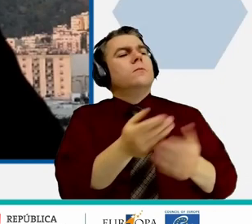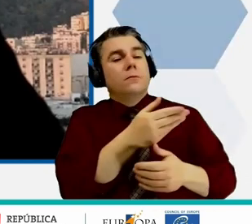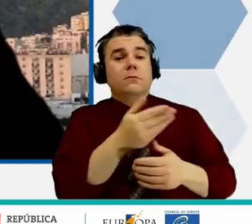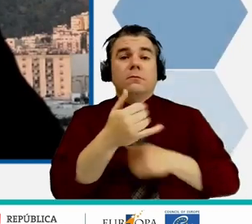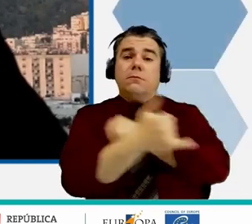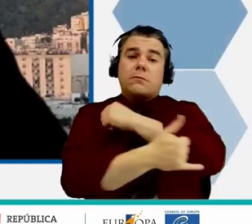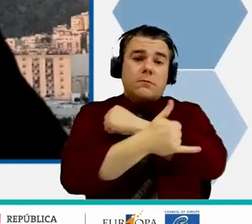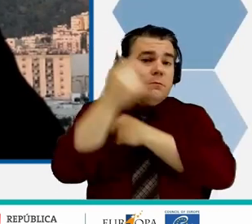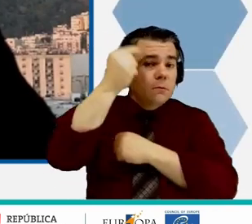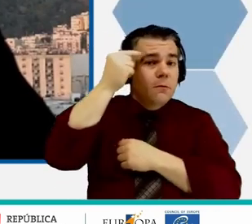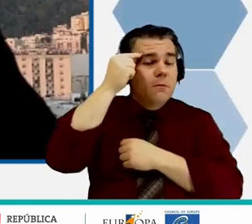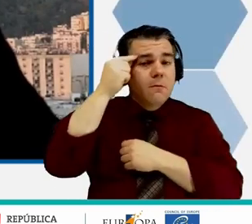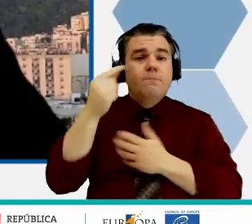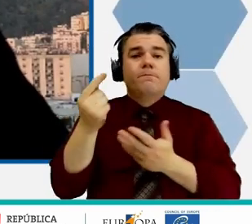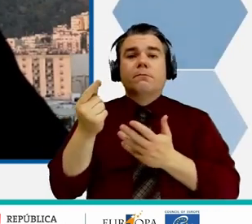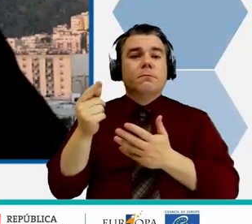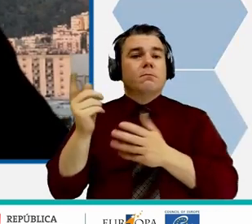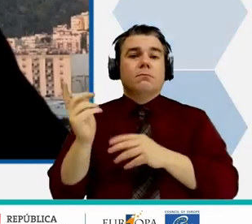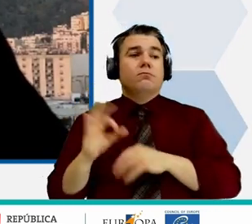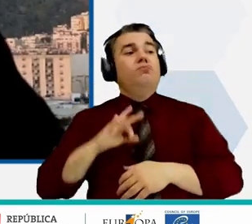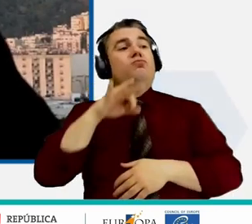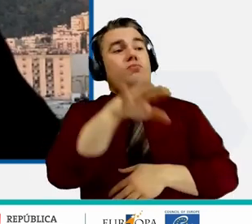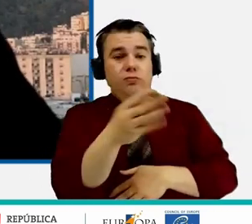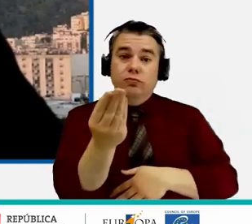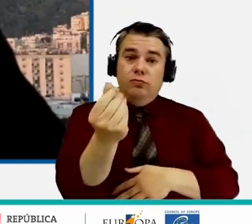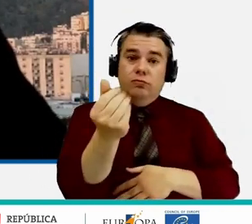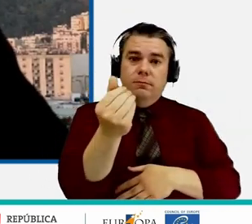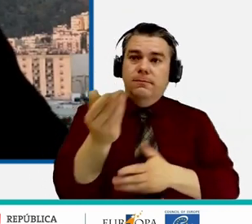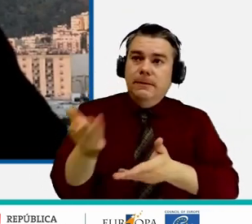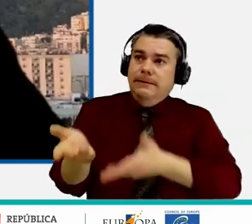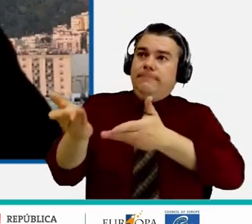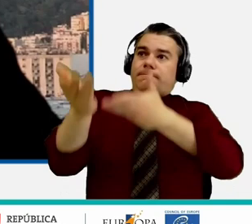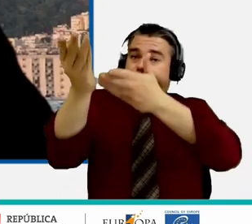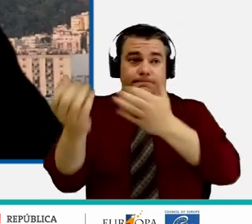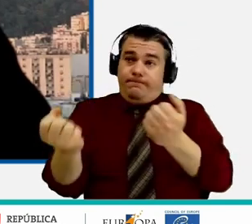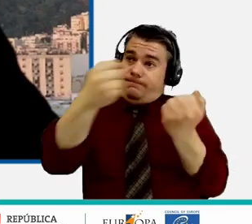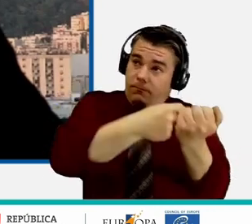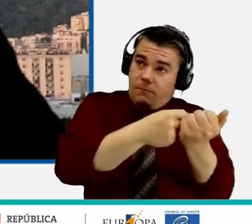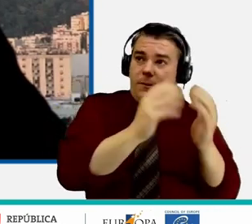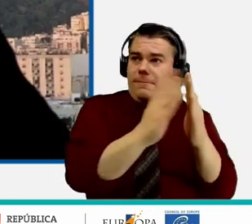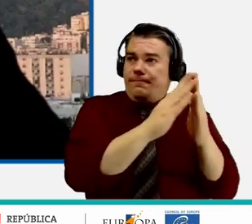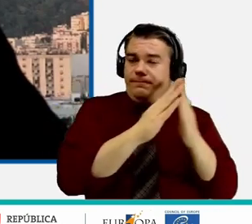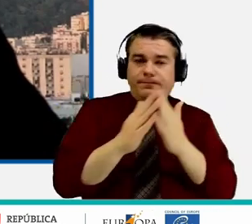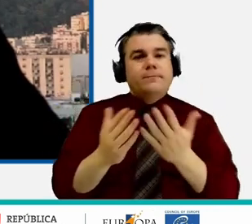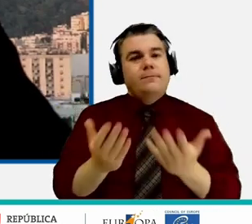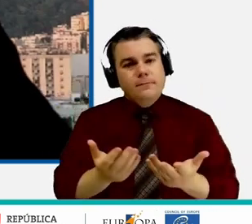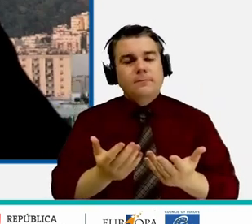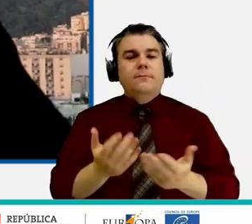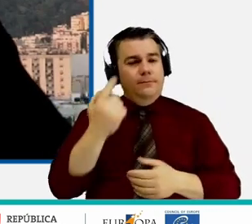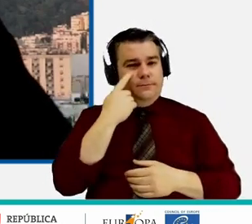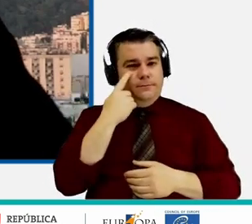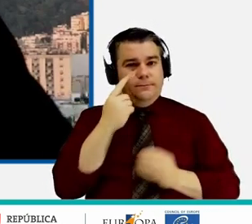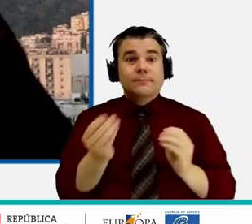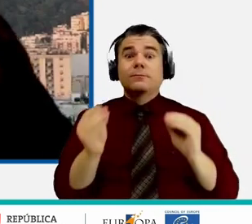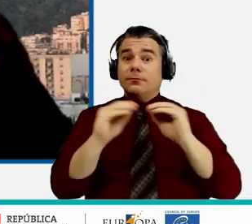institutional investors, donors. We need them to elevate their commitments and amplify their actions. We are seeing more and more of this happening, and I